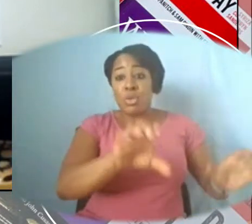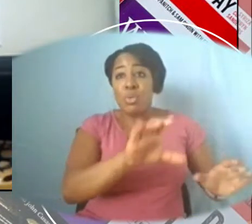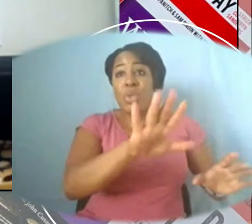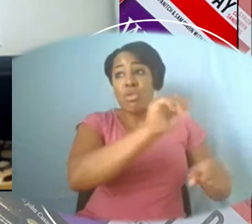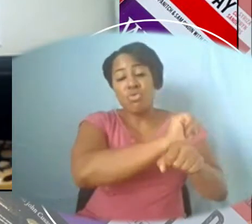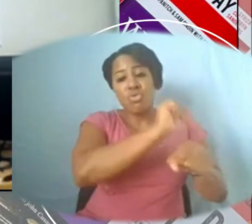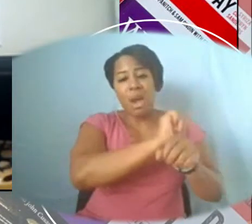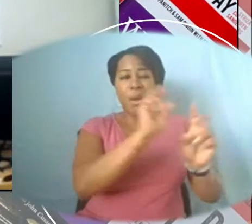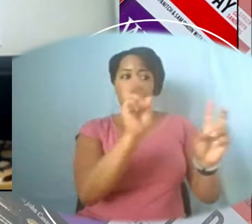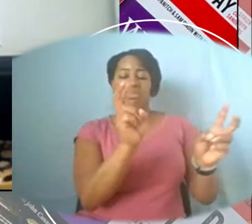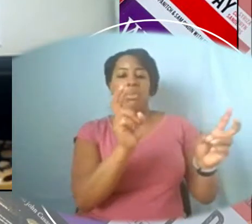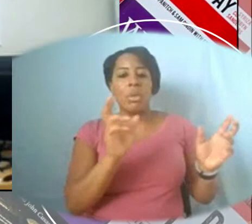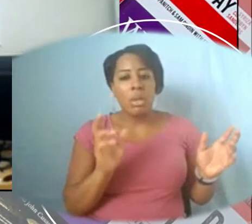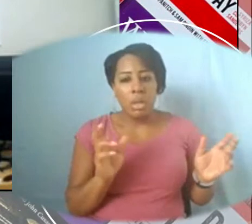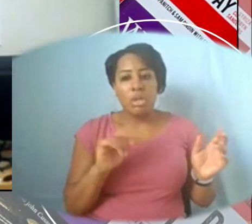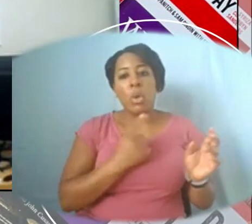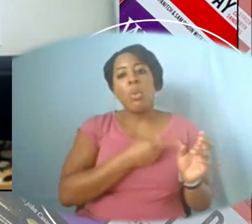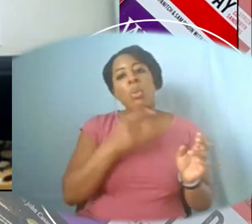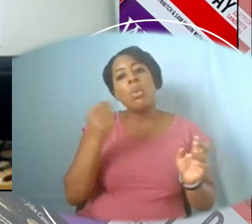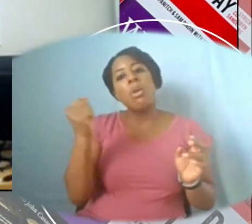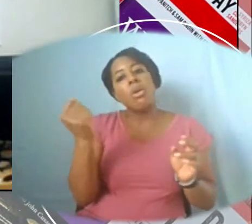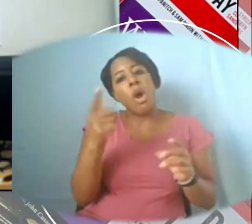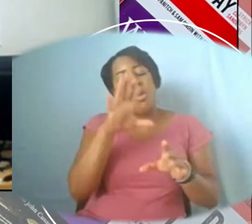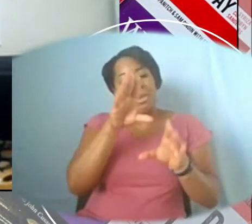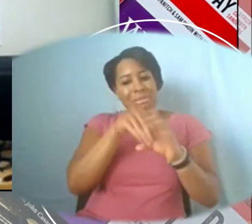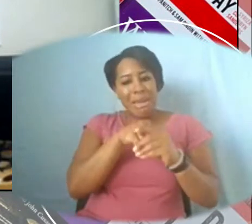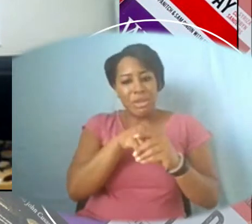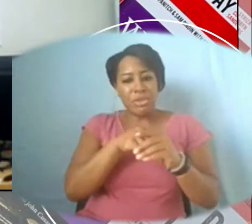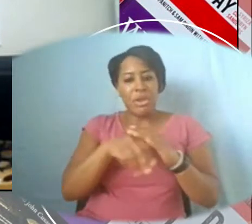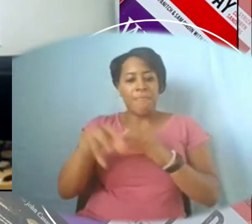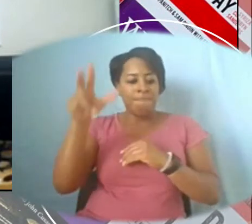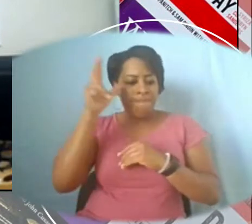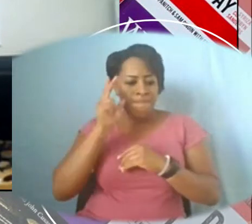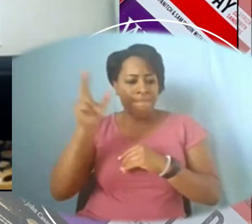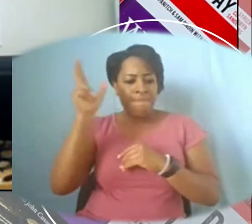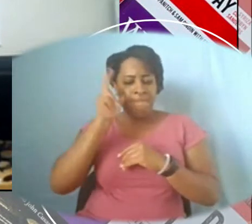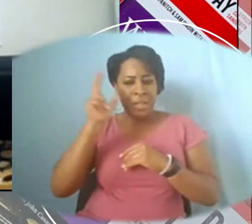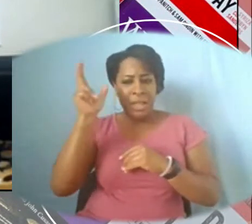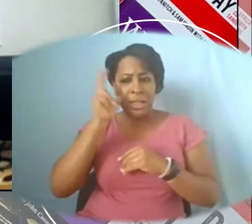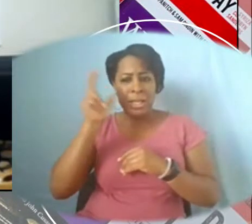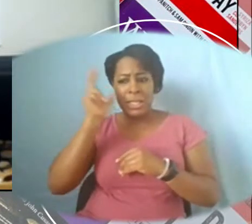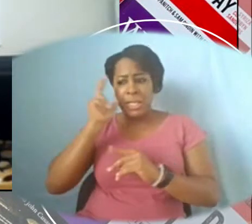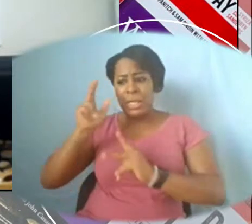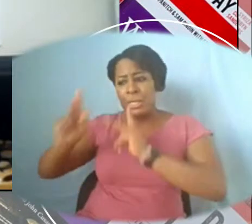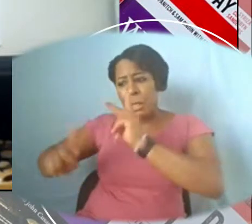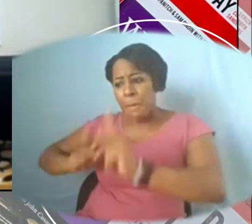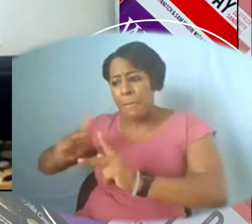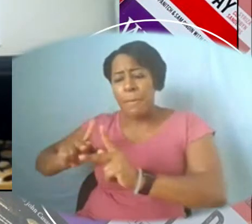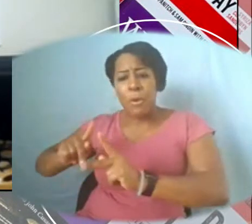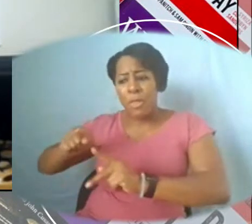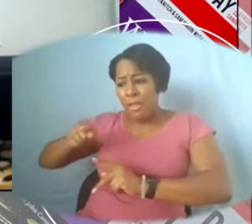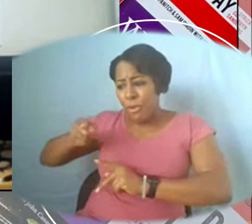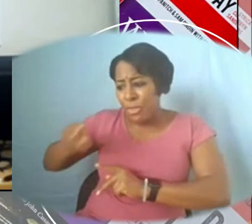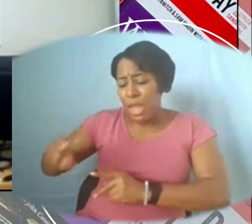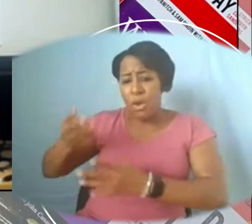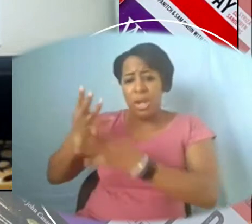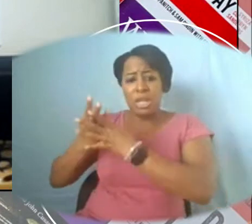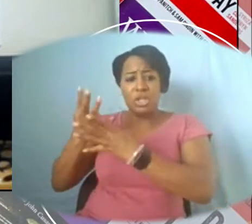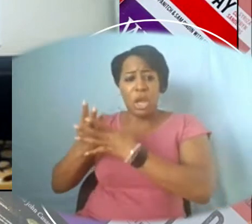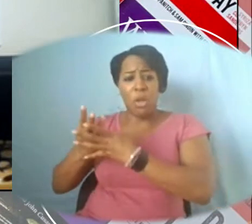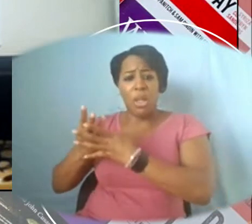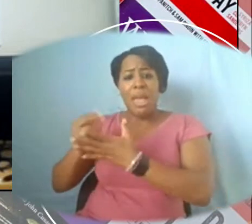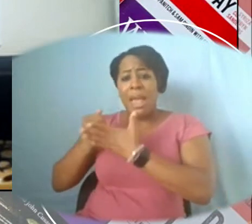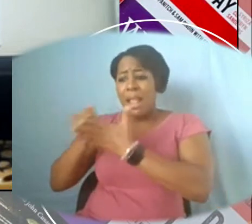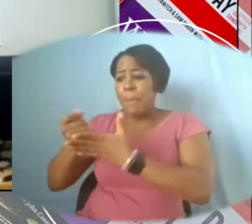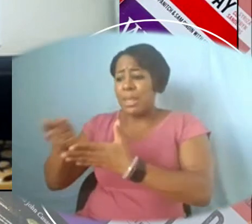None, we are engaged in listening to the voices inside and giving them the self-advocacy to prove